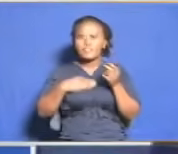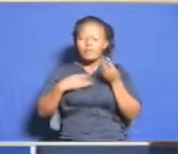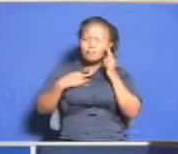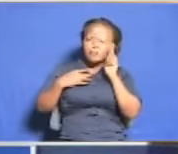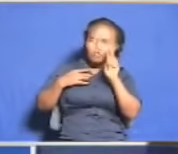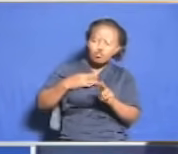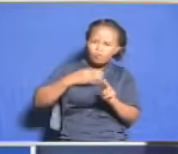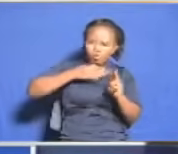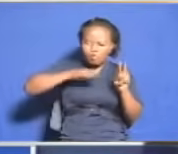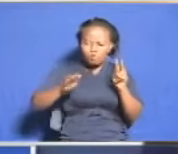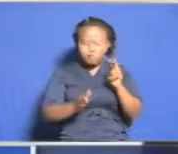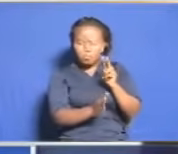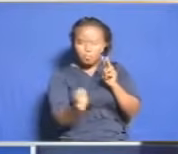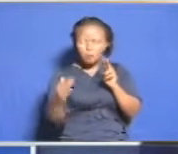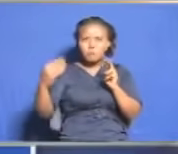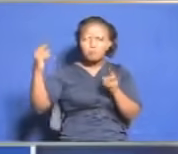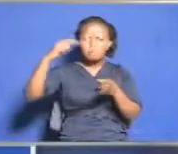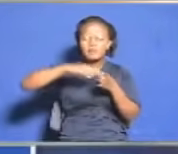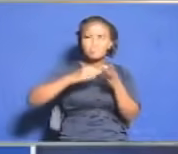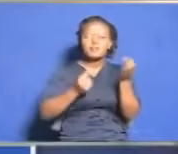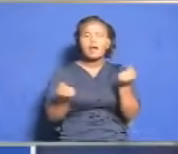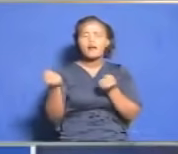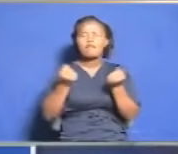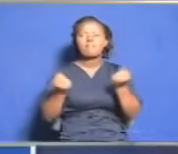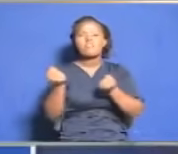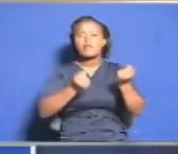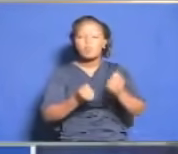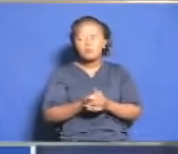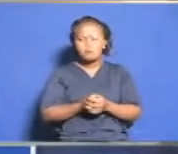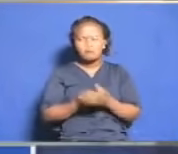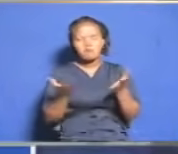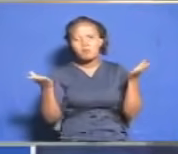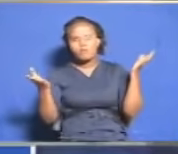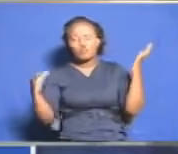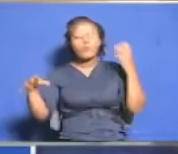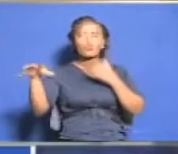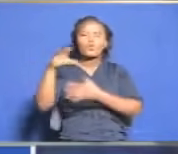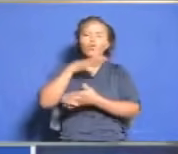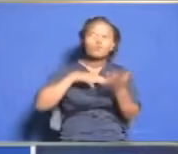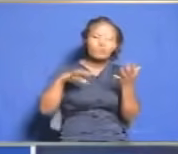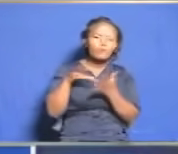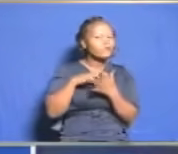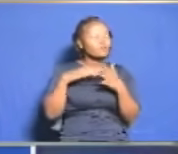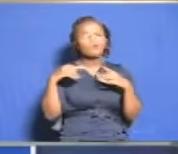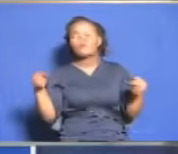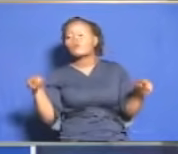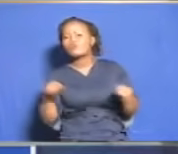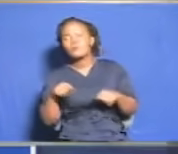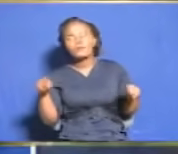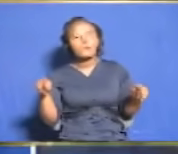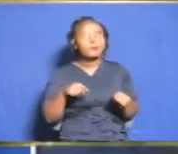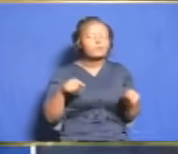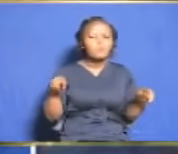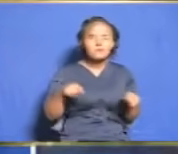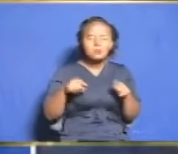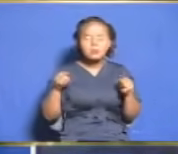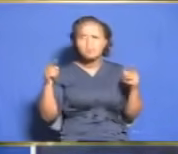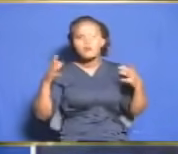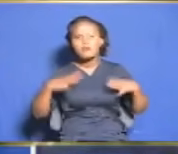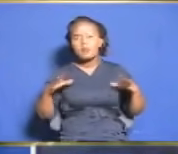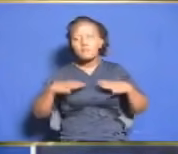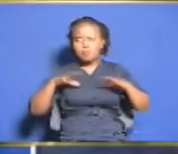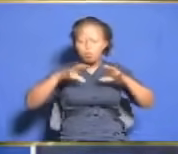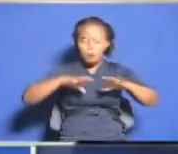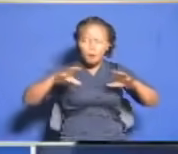inaanza kuingia kwa gari kwa kioo. The fight, the confusion and the screams attracting nearby Kwambugu